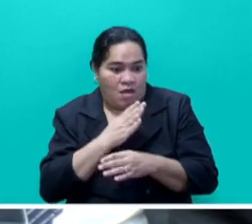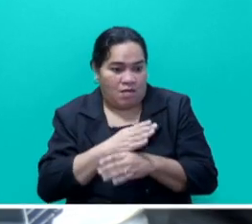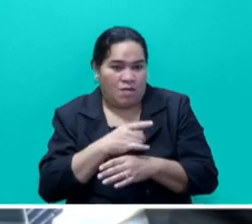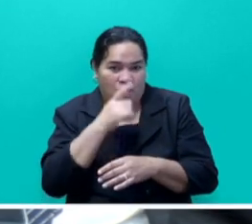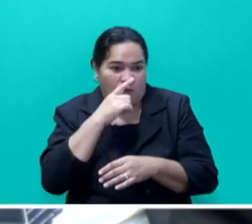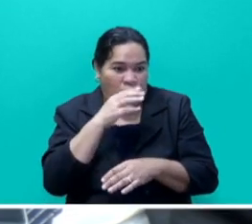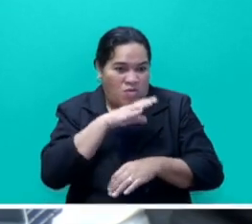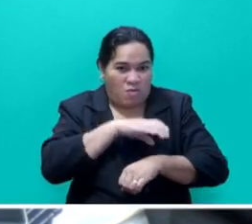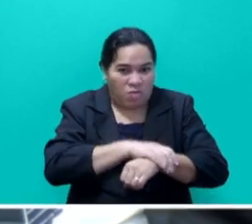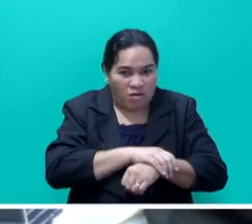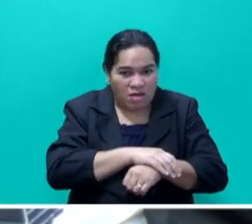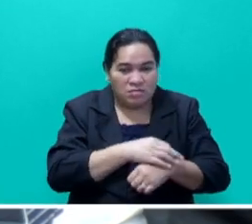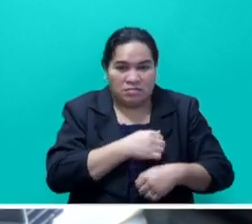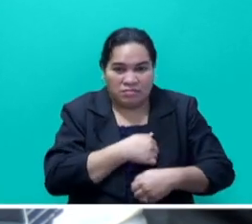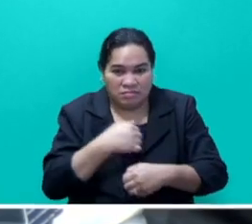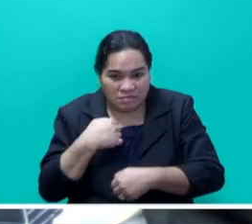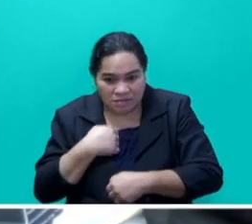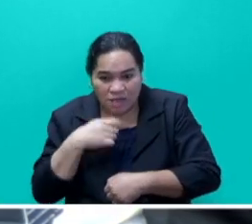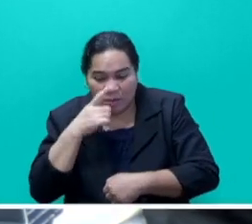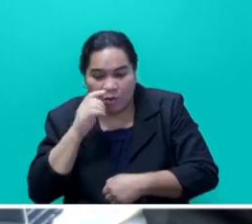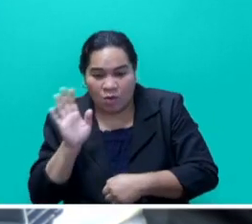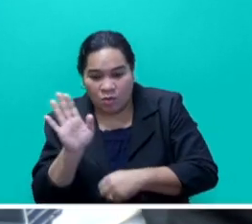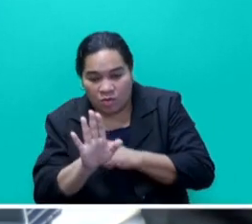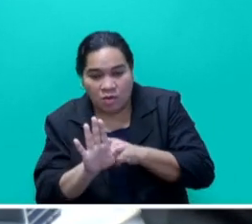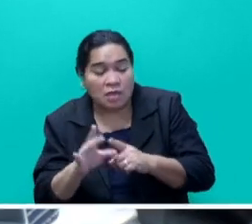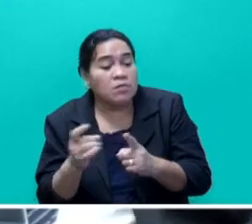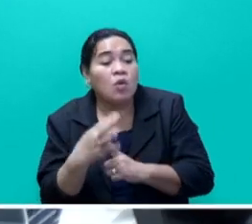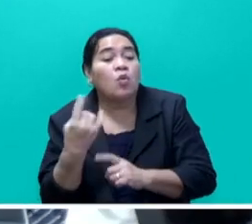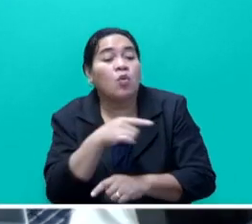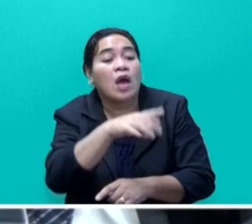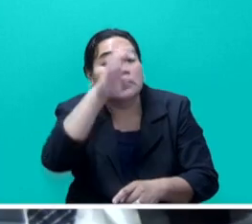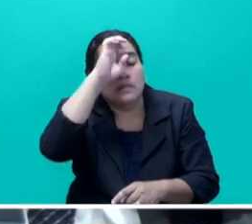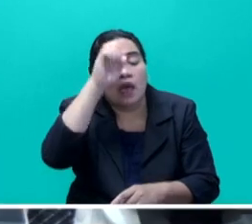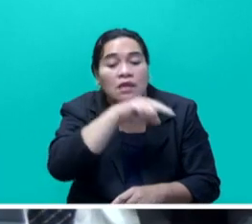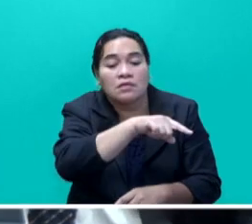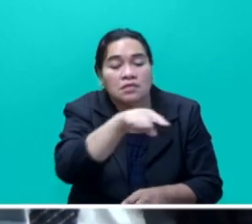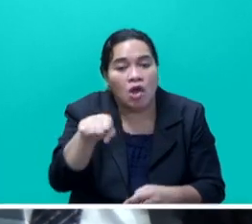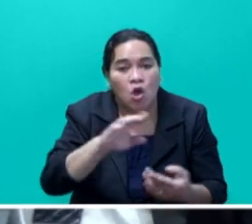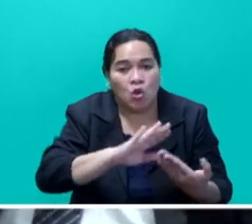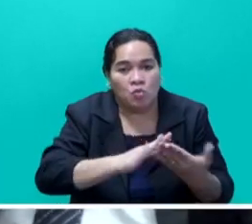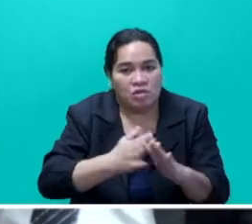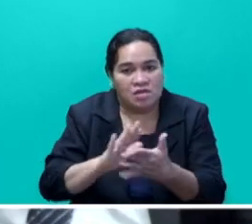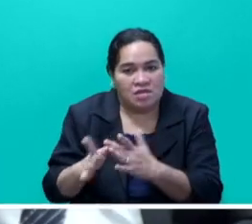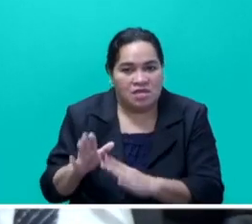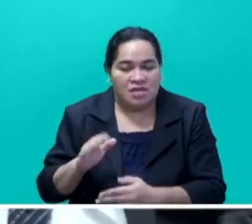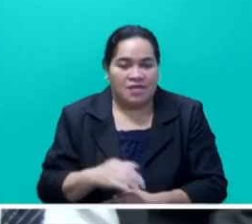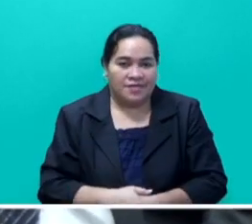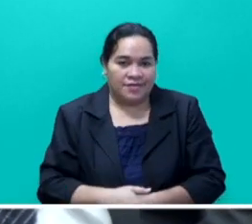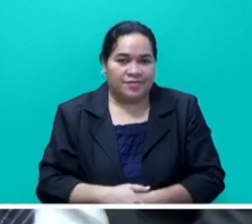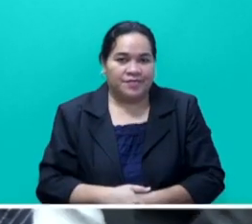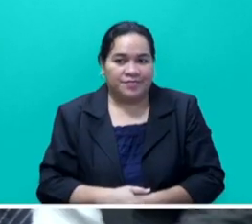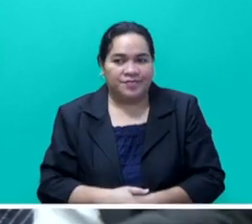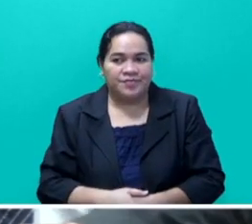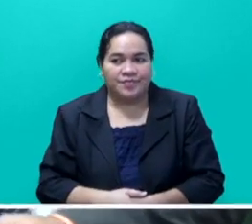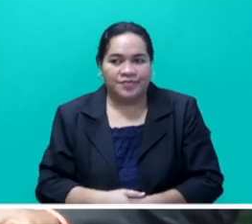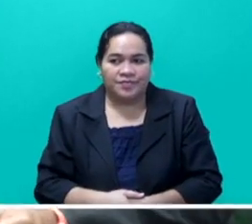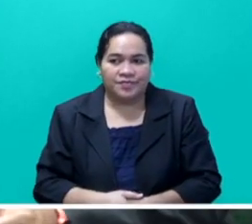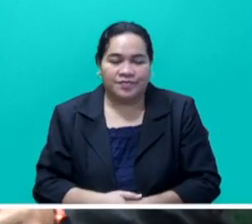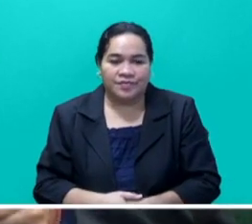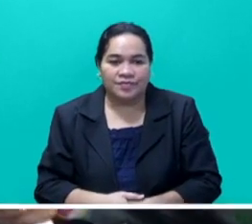particularly from our communities right throughout the country, Mr. Speaker, sir. In